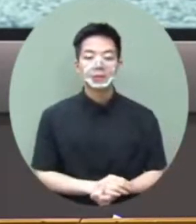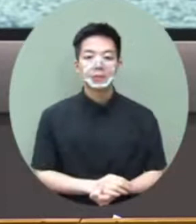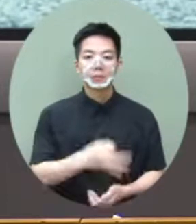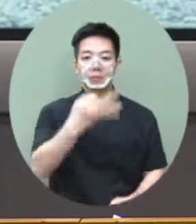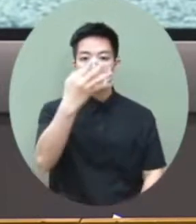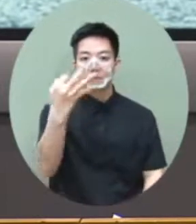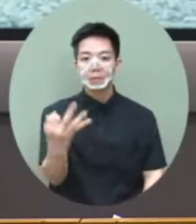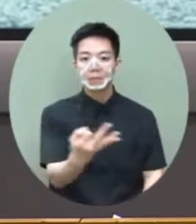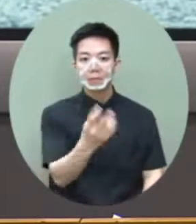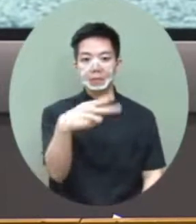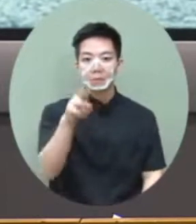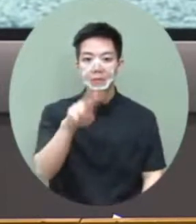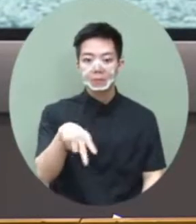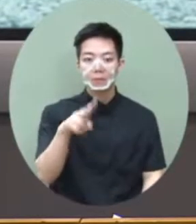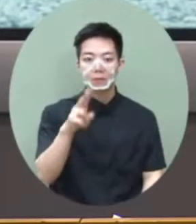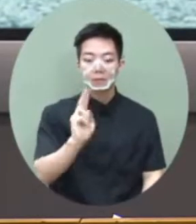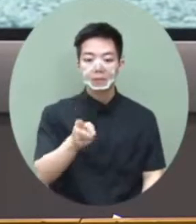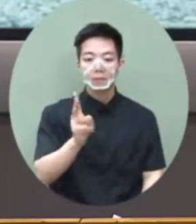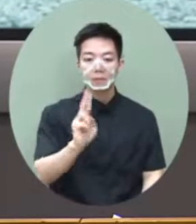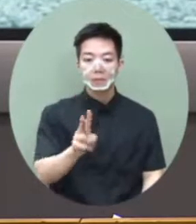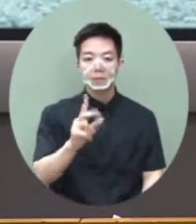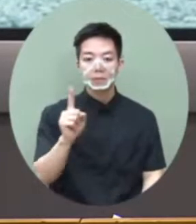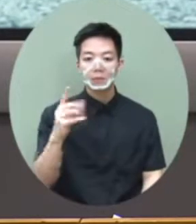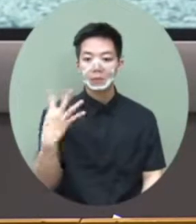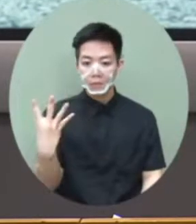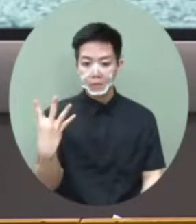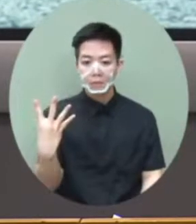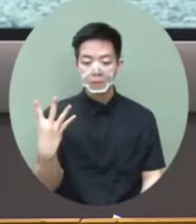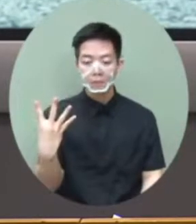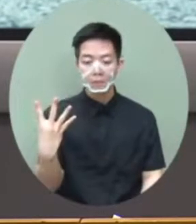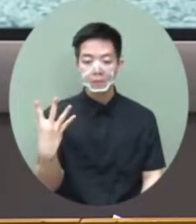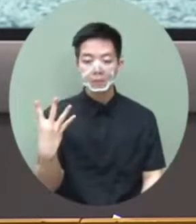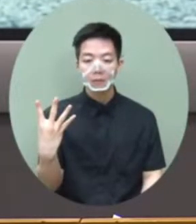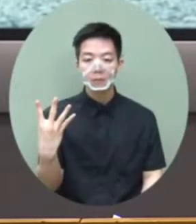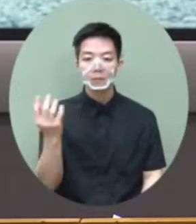from homes for people with disabilities and